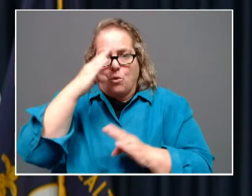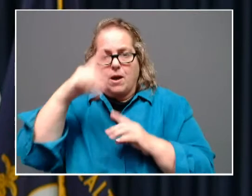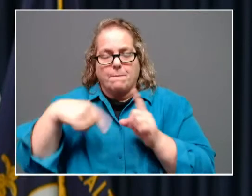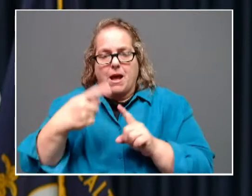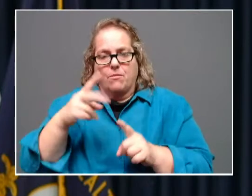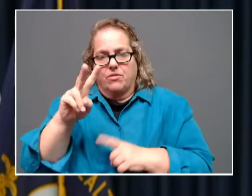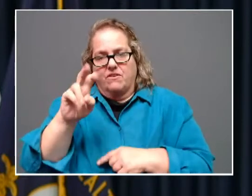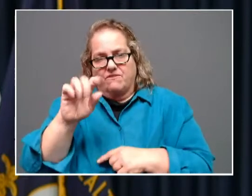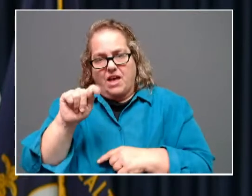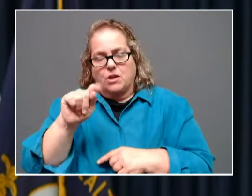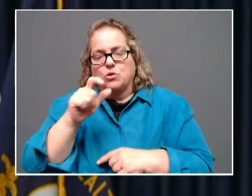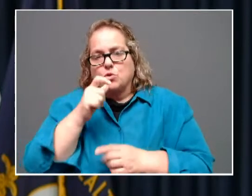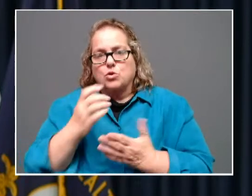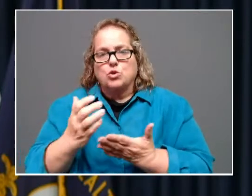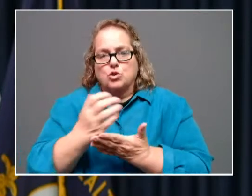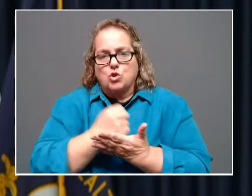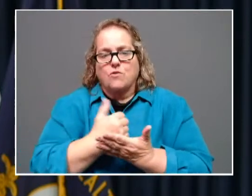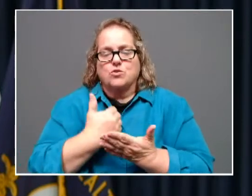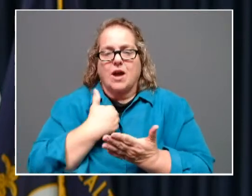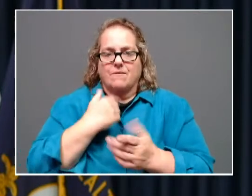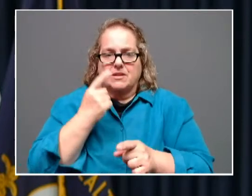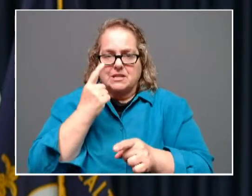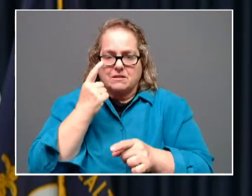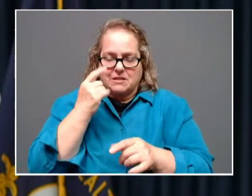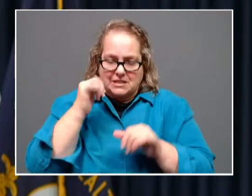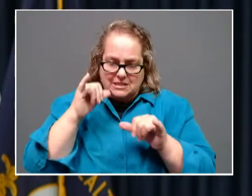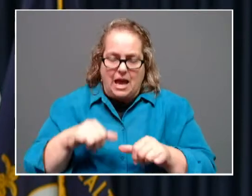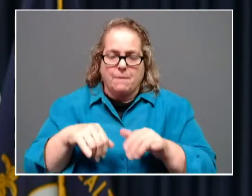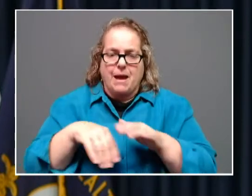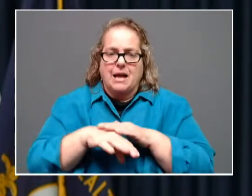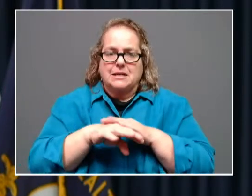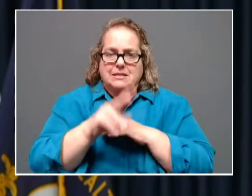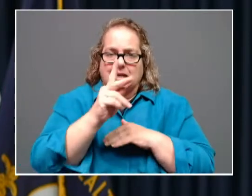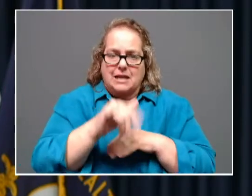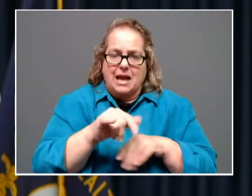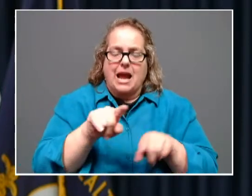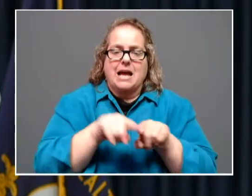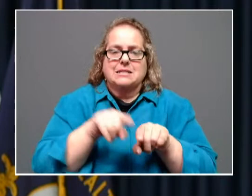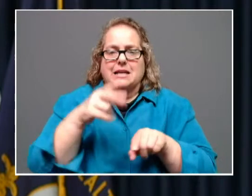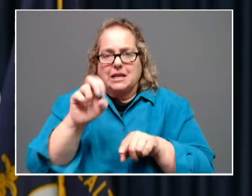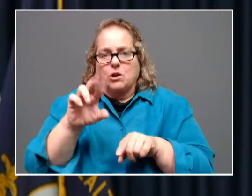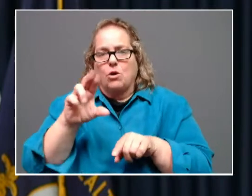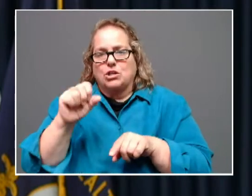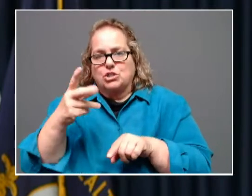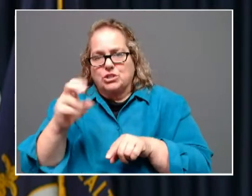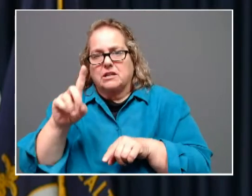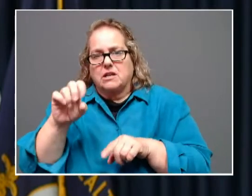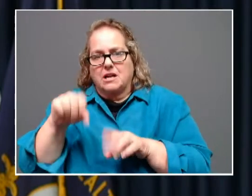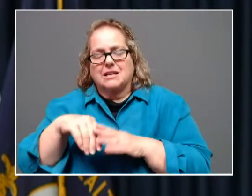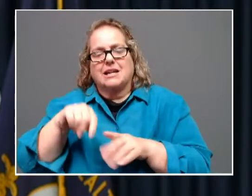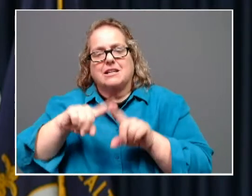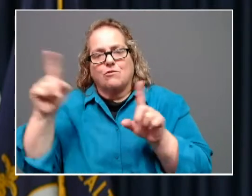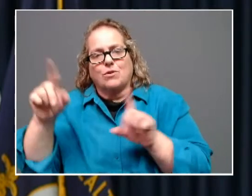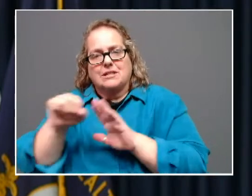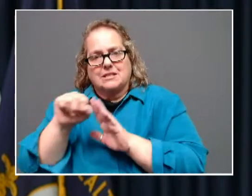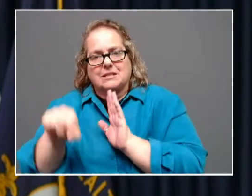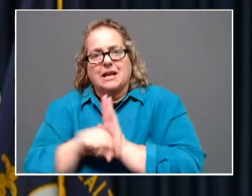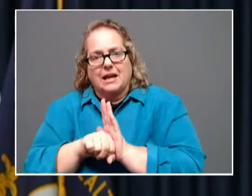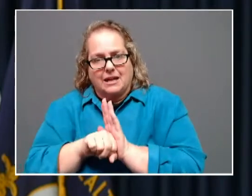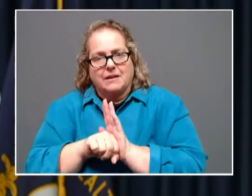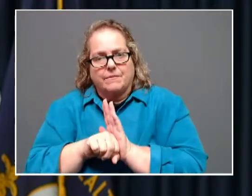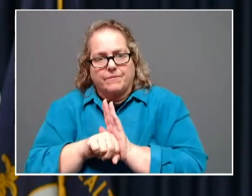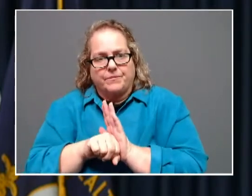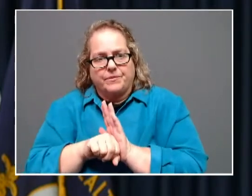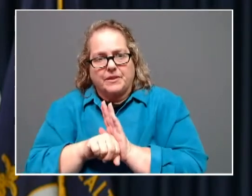to have the same access in Kentucky as he or she does in another state. If you meet a parent